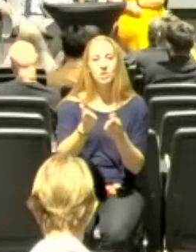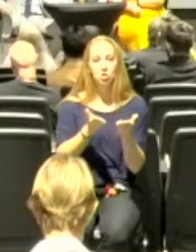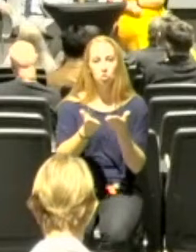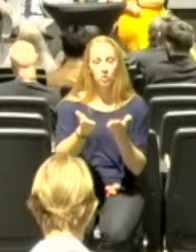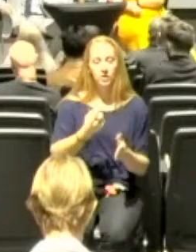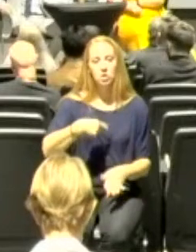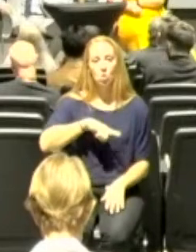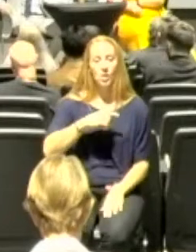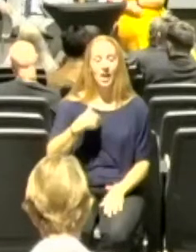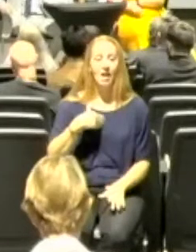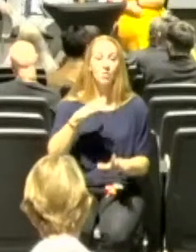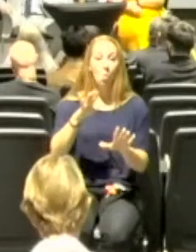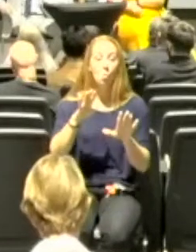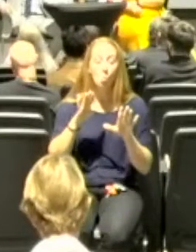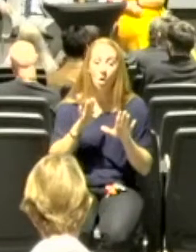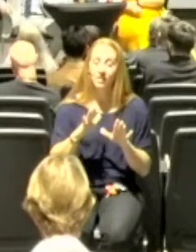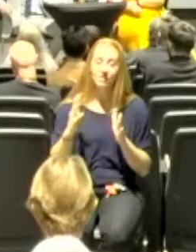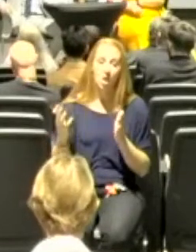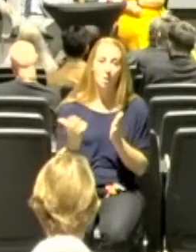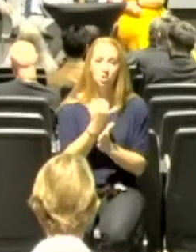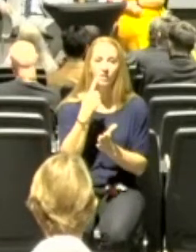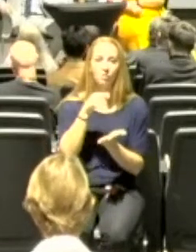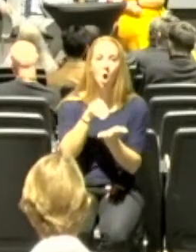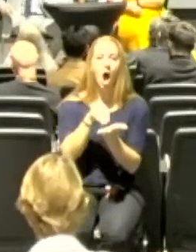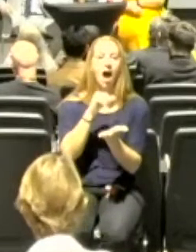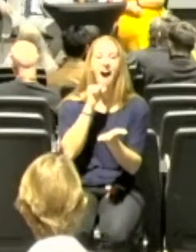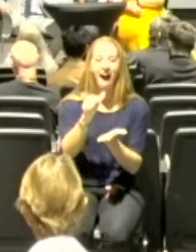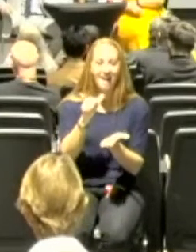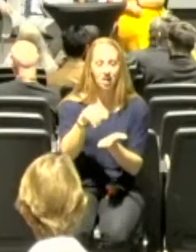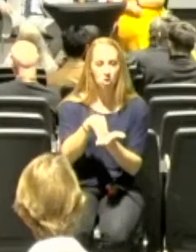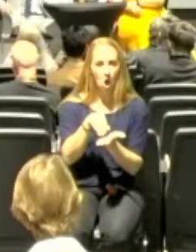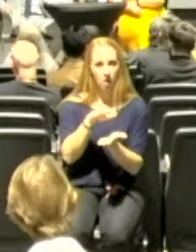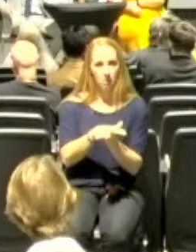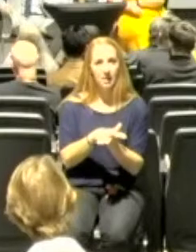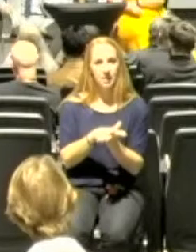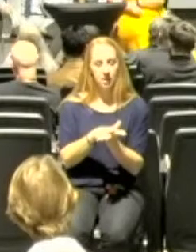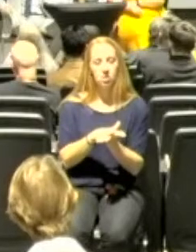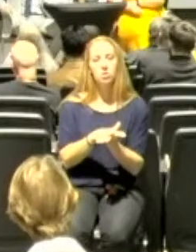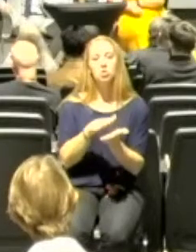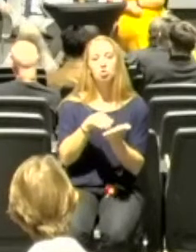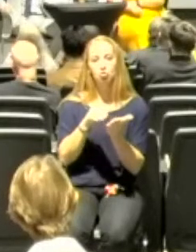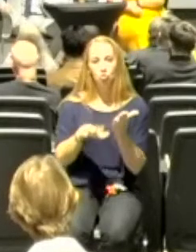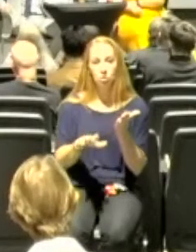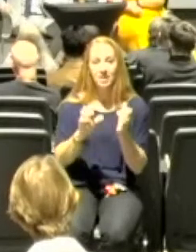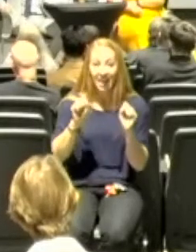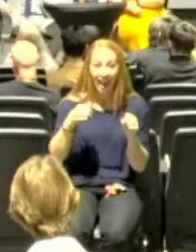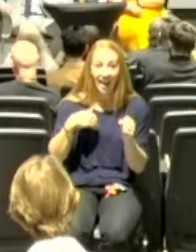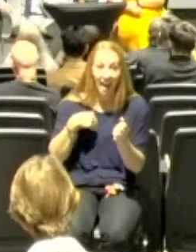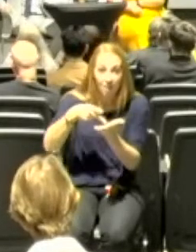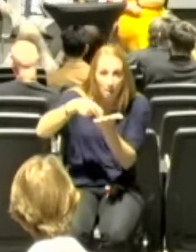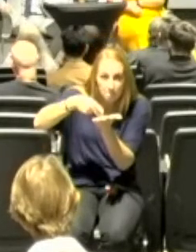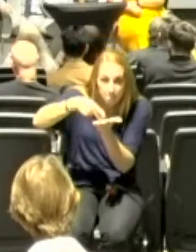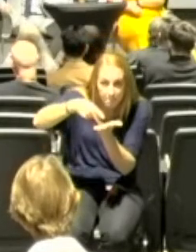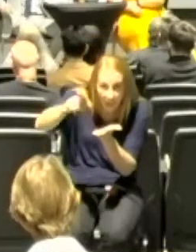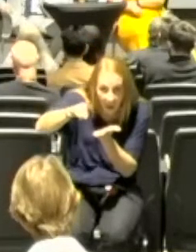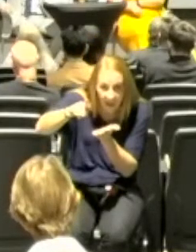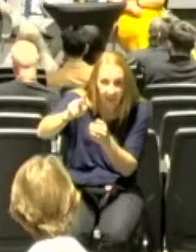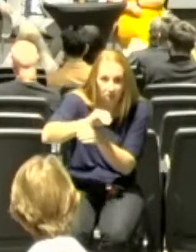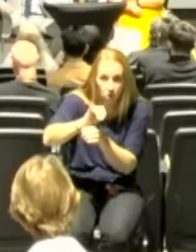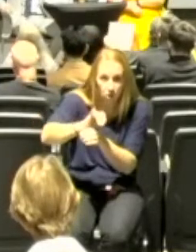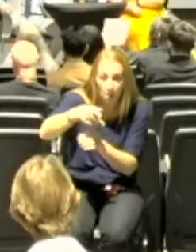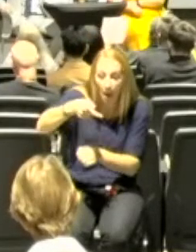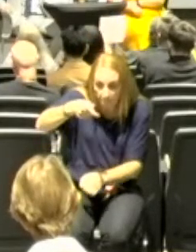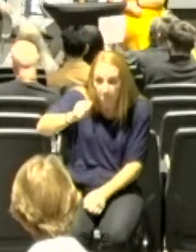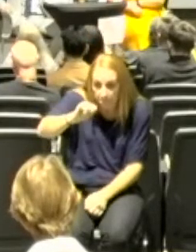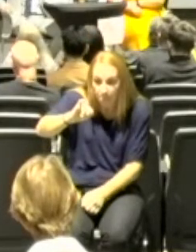a wonderful opportunity for the undocumented students. You can get a paid internship. Paid, P-A-I-D, a check, a